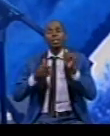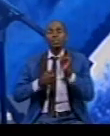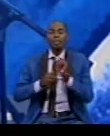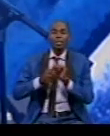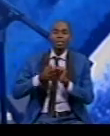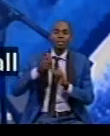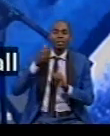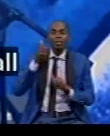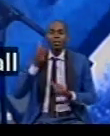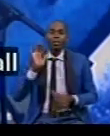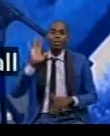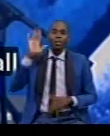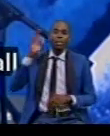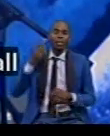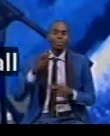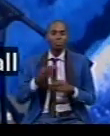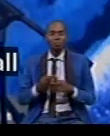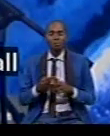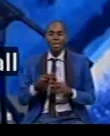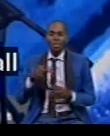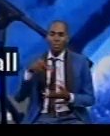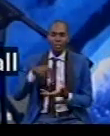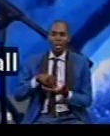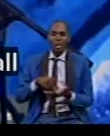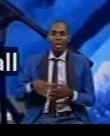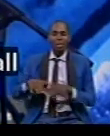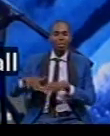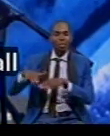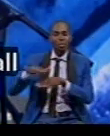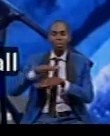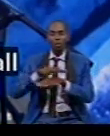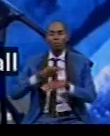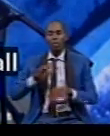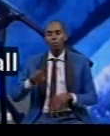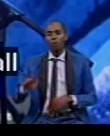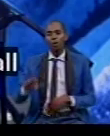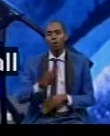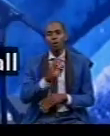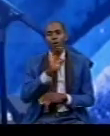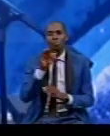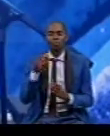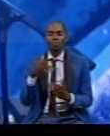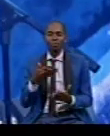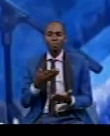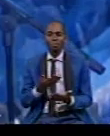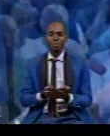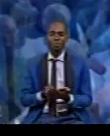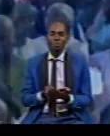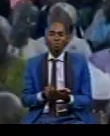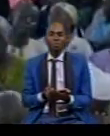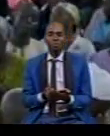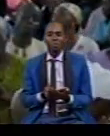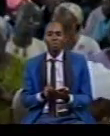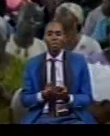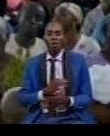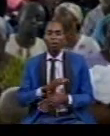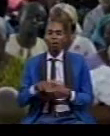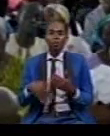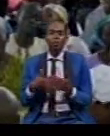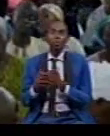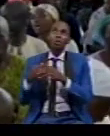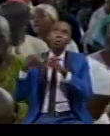Demonstrate your power. Lord, I pray, stretch forth your powerful hand upon